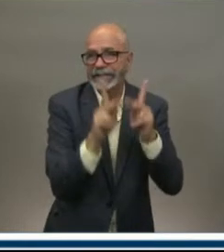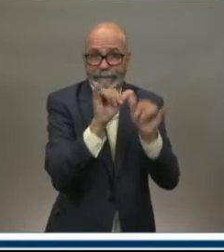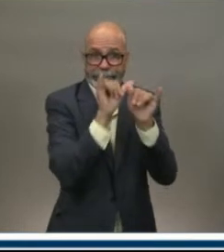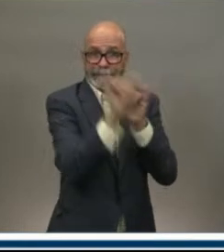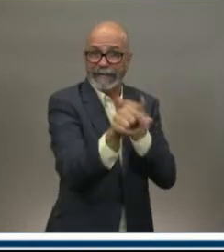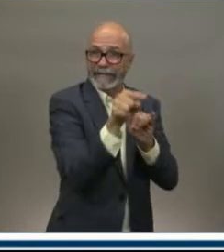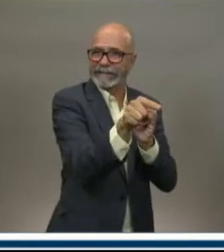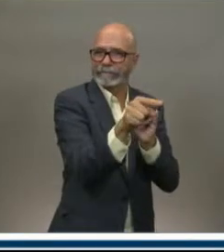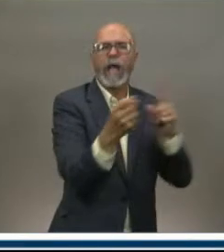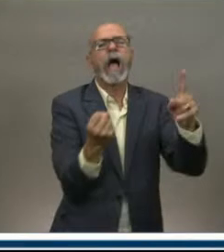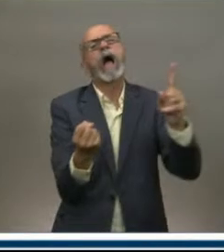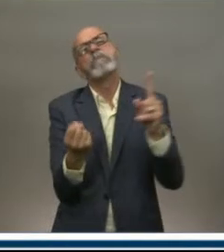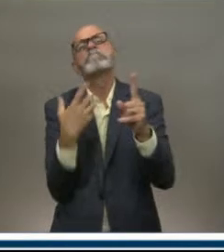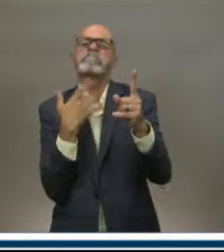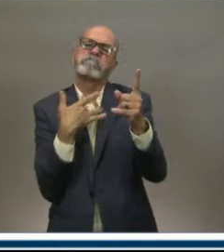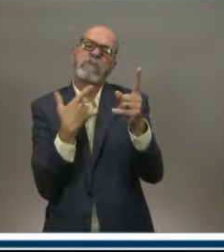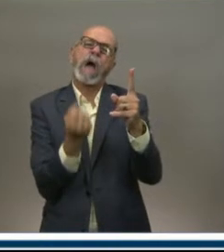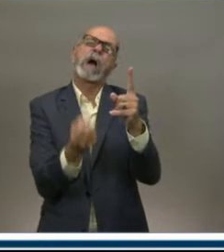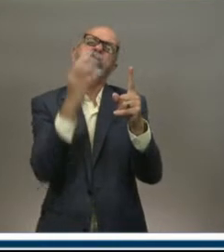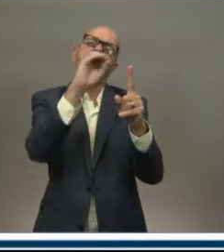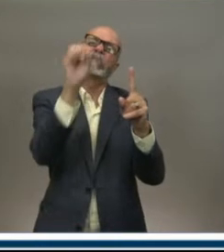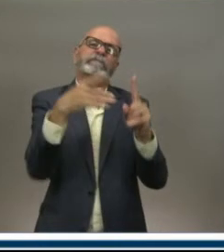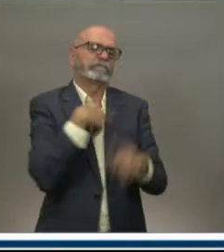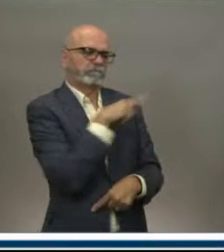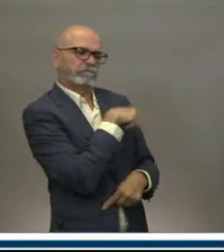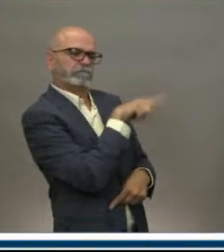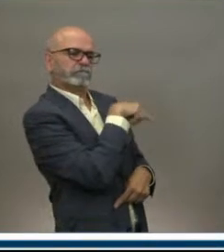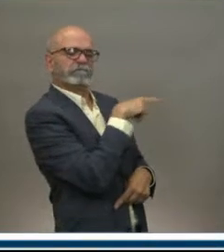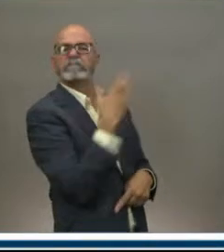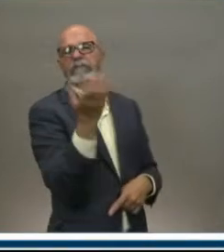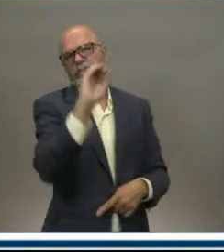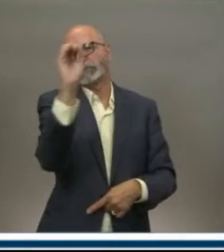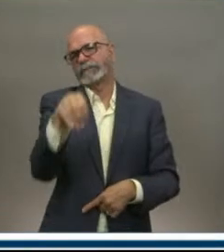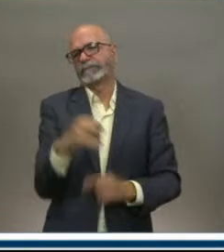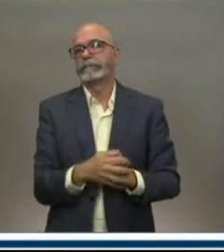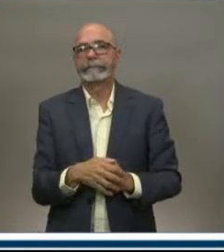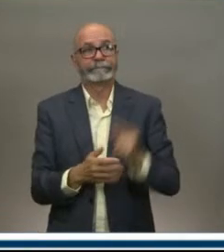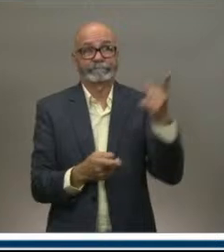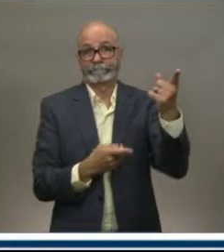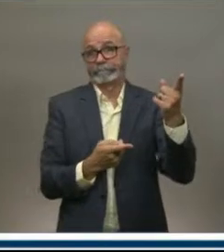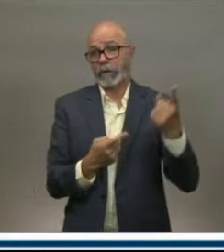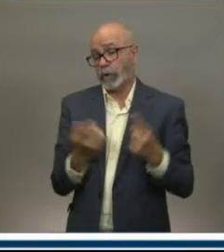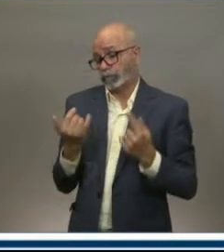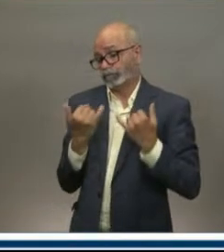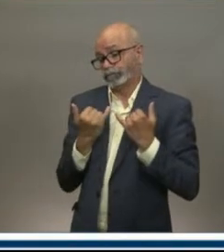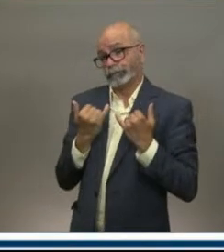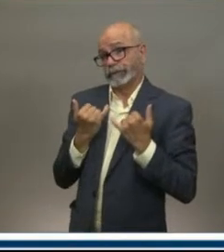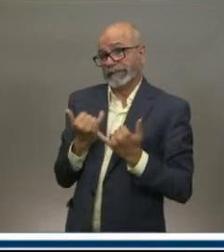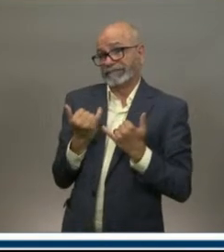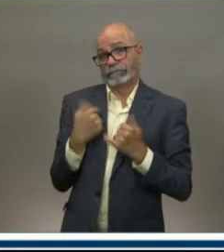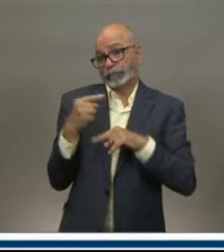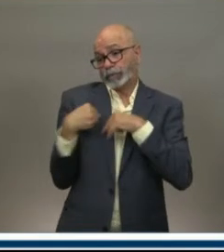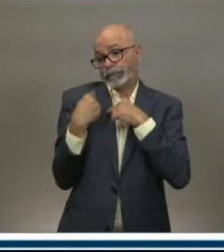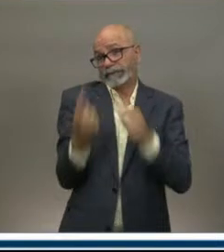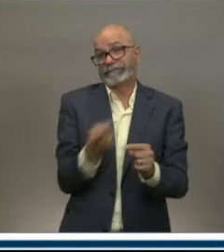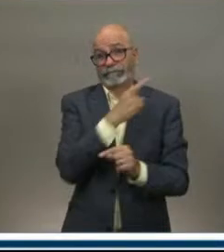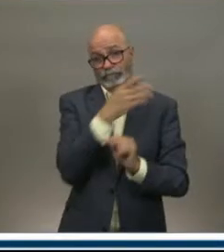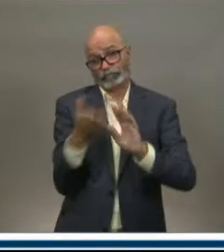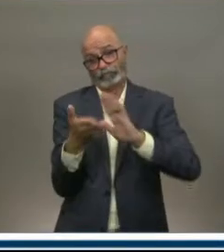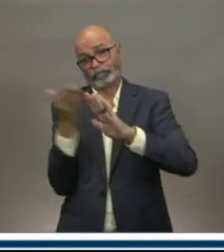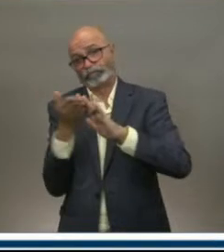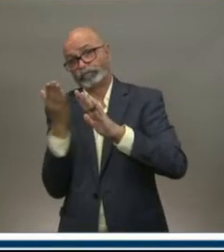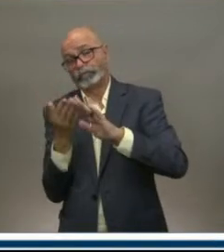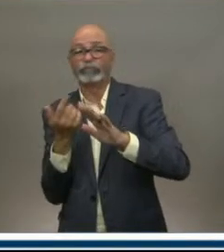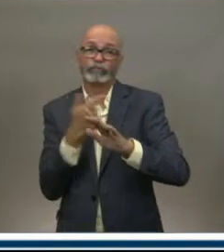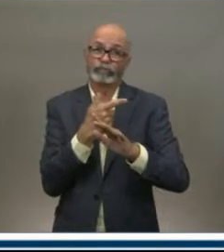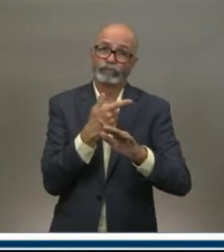the density in population in Northwood? So we have been operating at Northwood, which occurred as